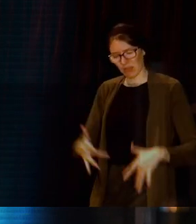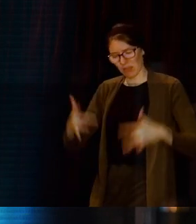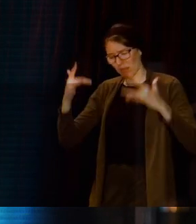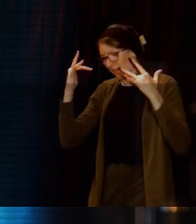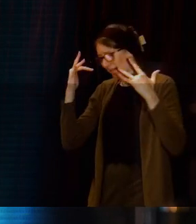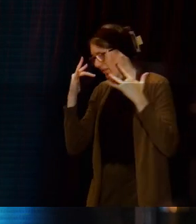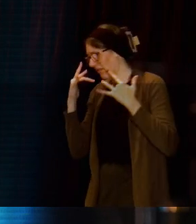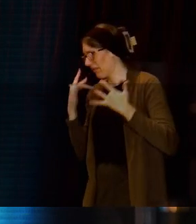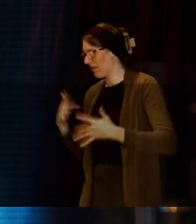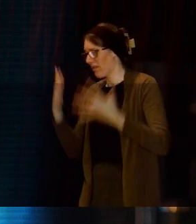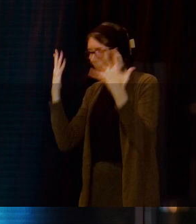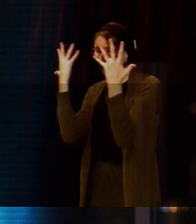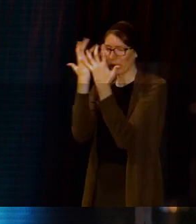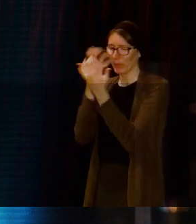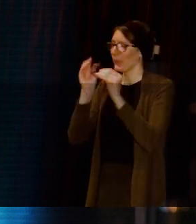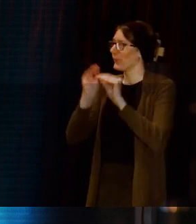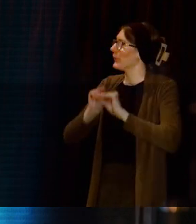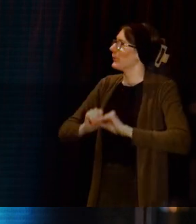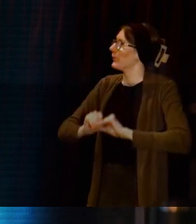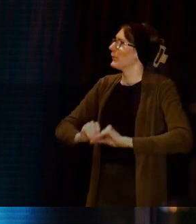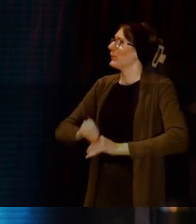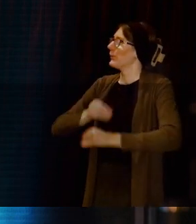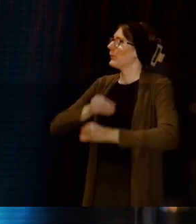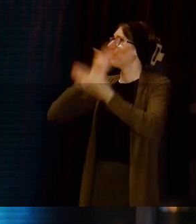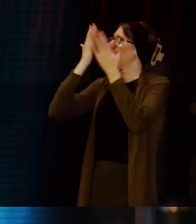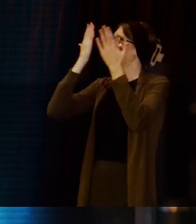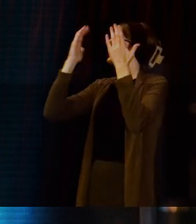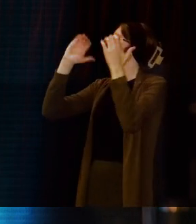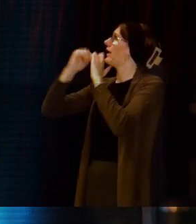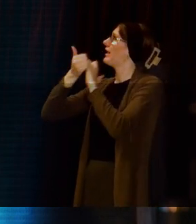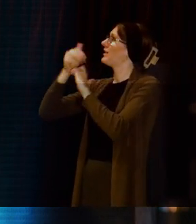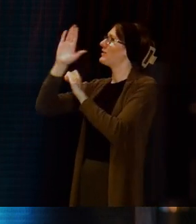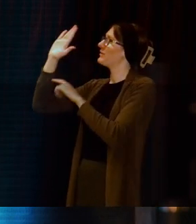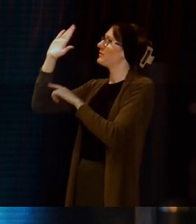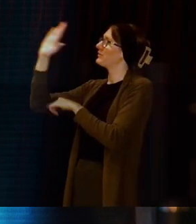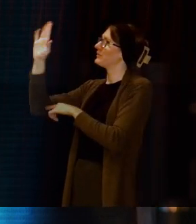Disperse the gloomy clouds of